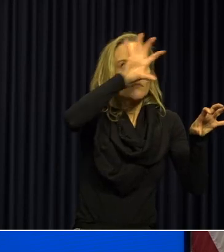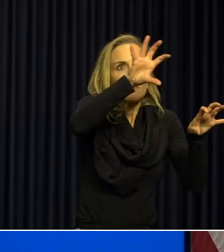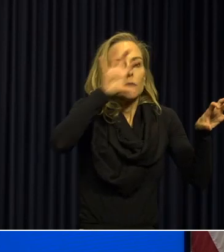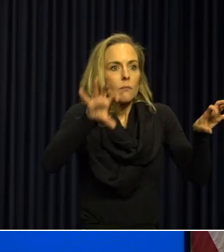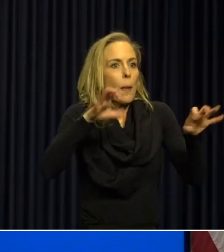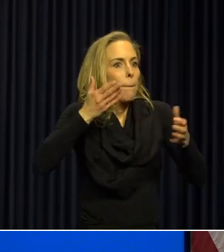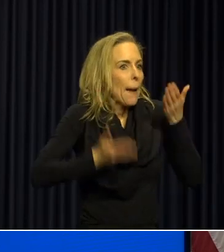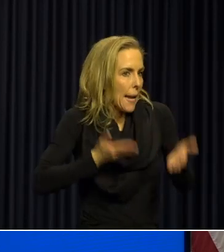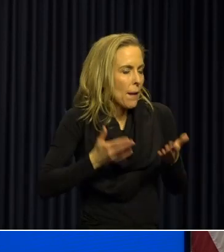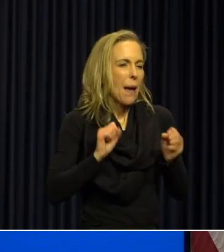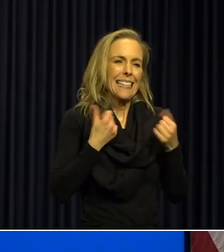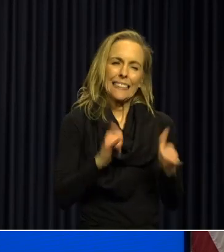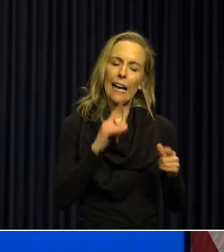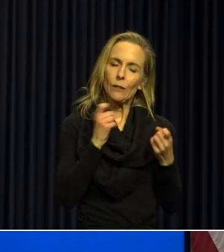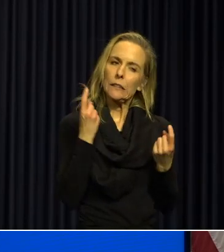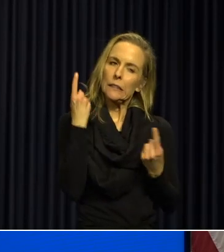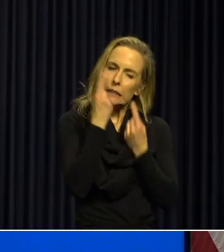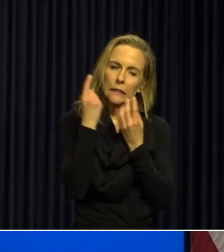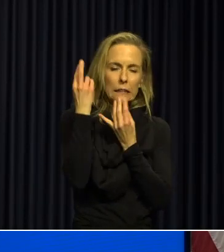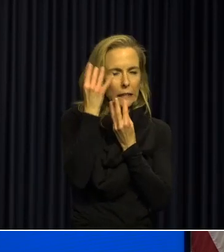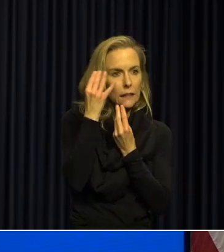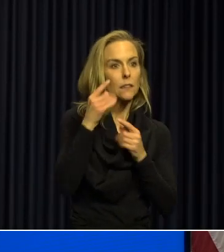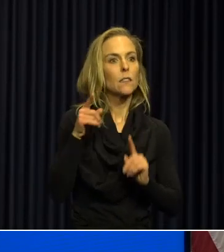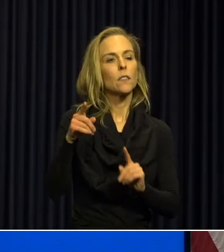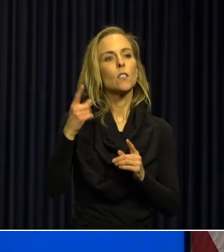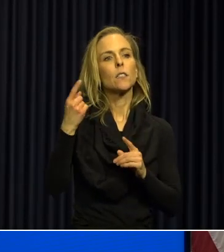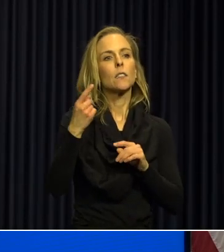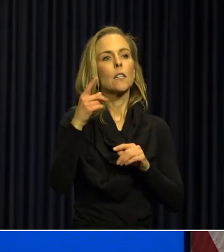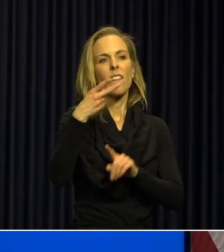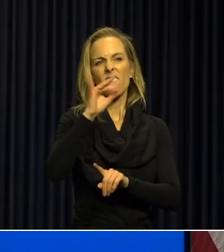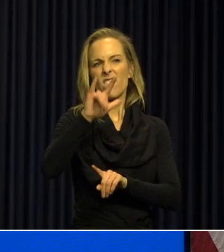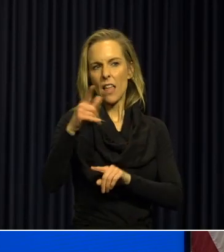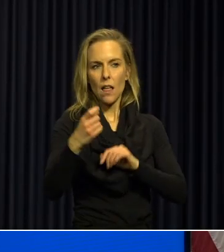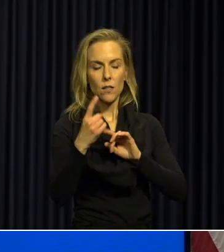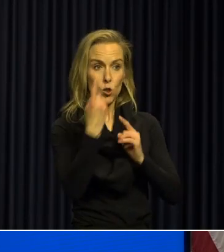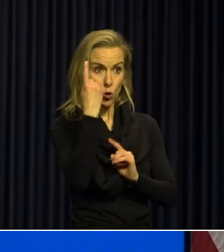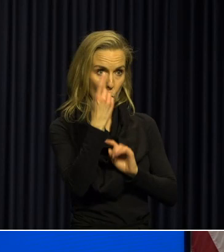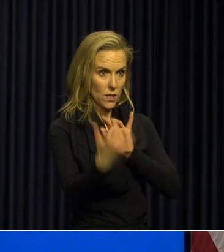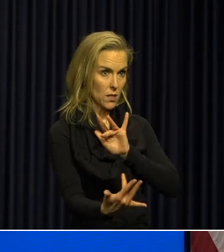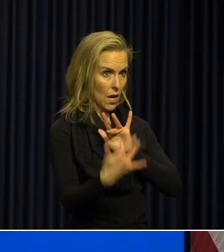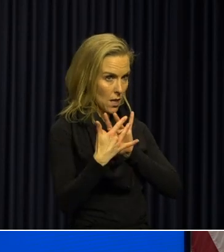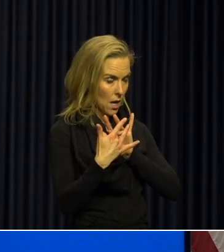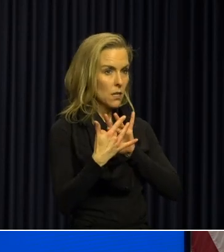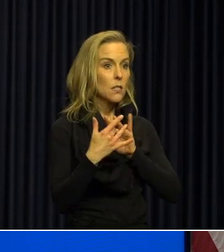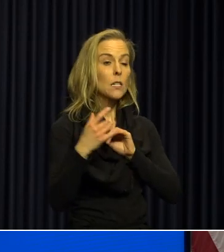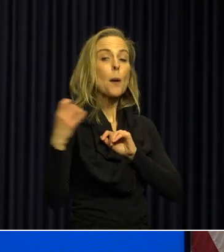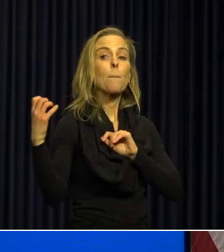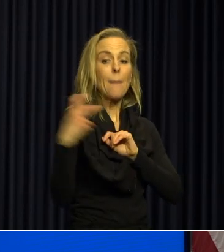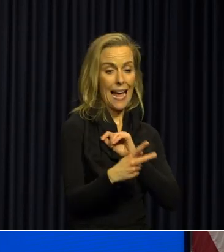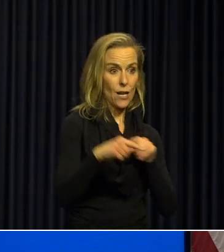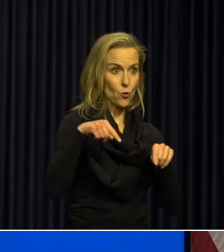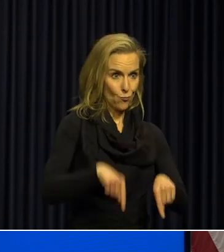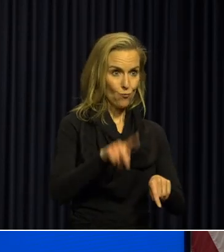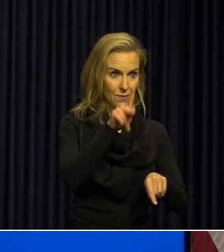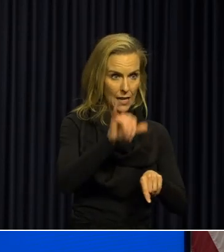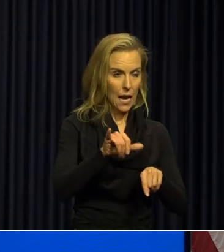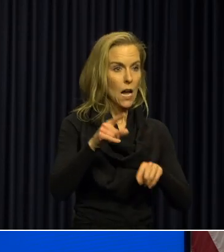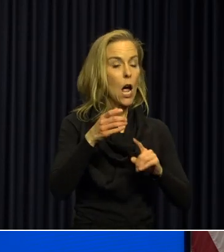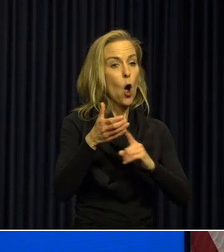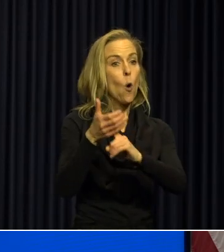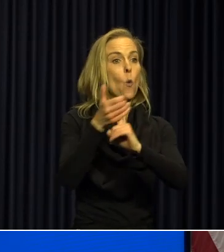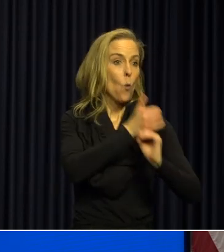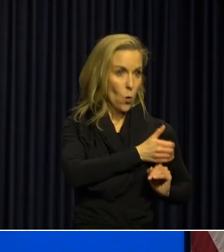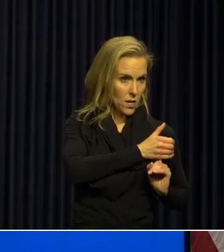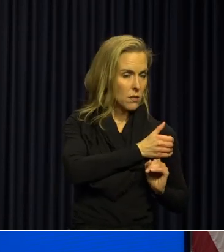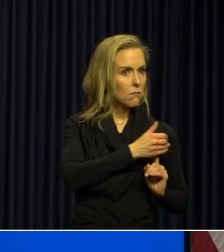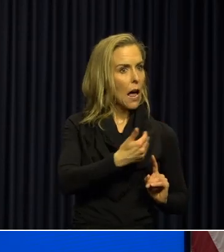right, last one. Governor, we were reached out by a reader today who said that she has gotten back into the state, was under quarantine, but she got a